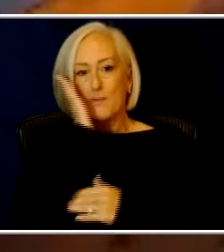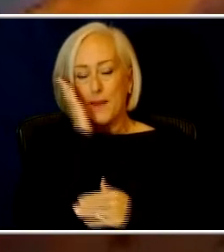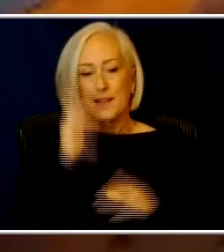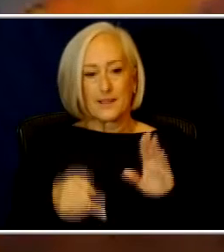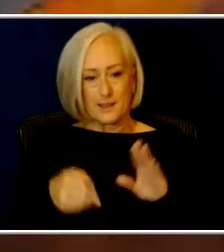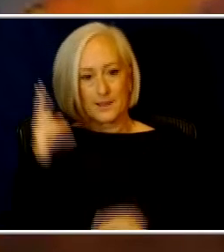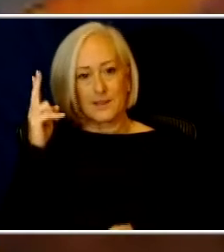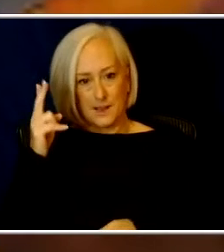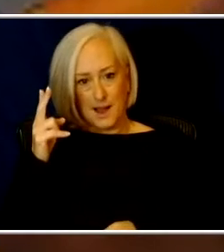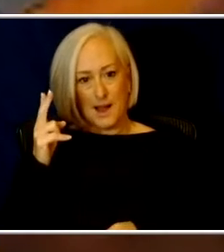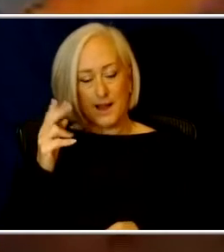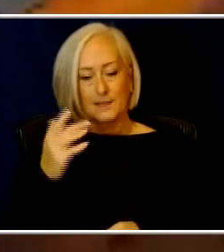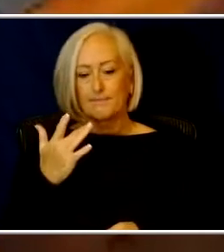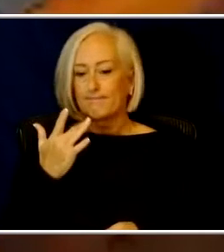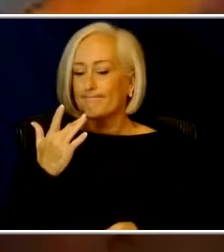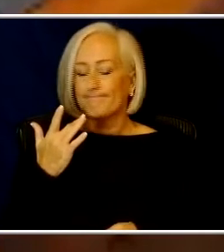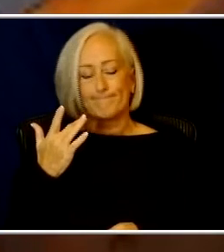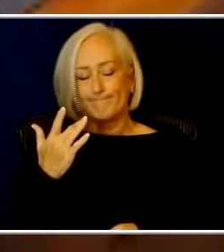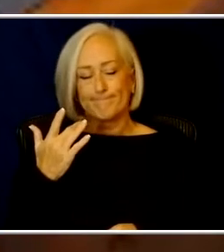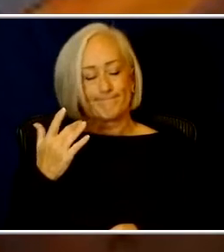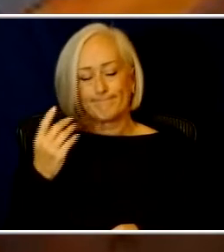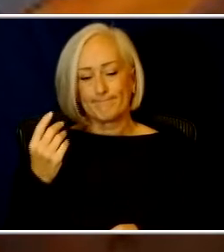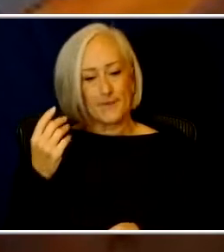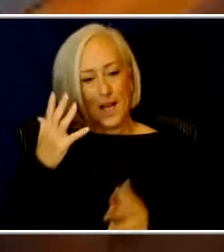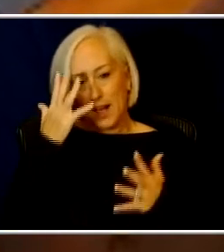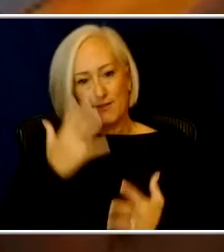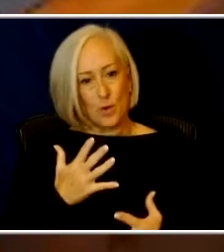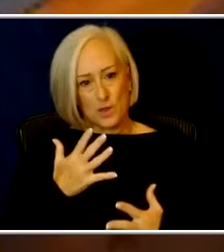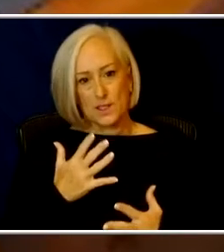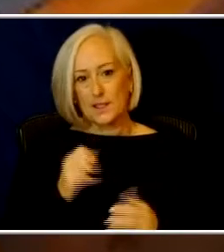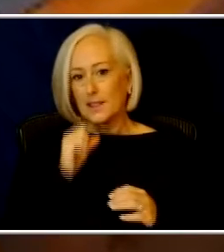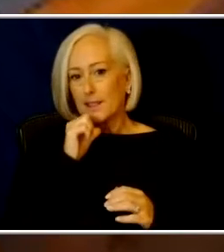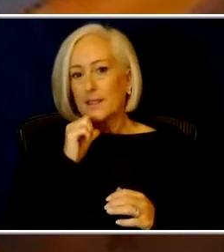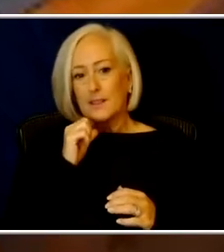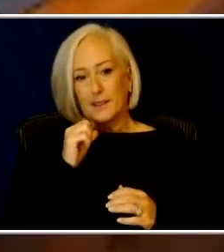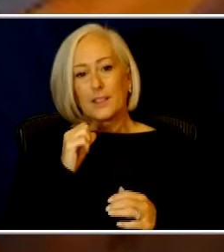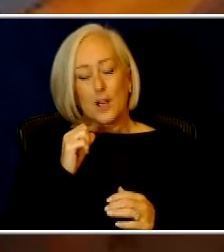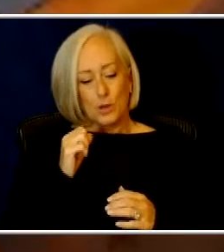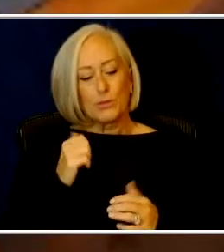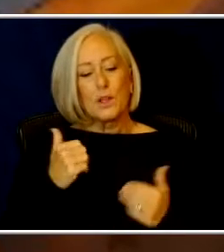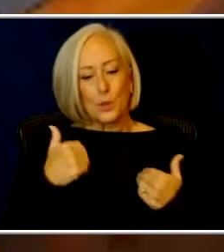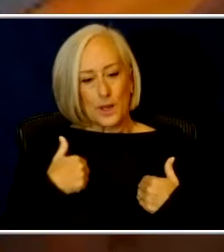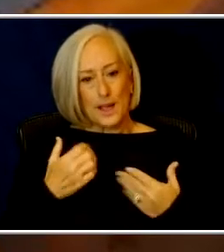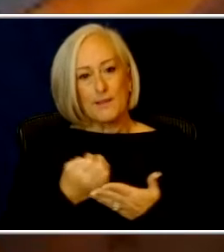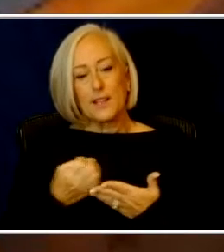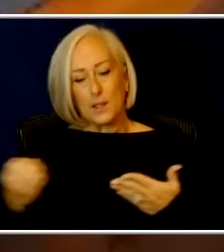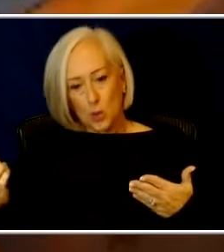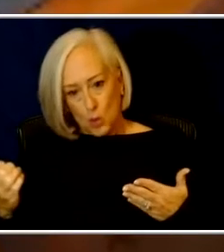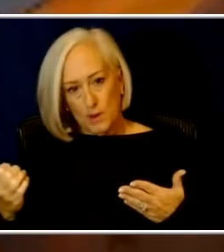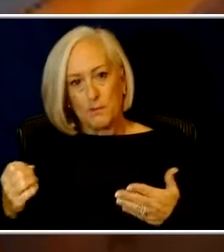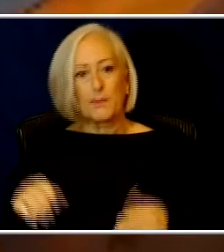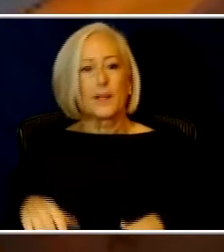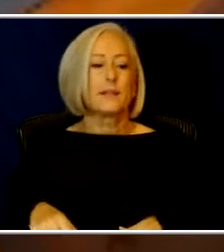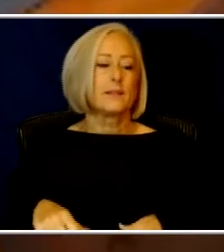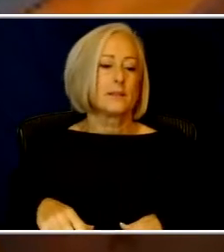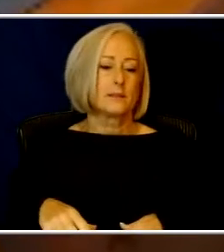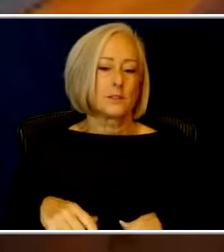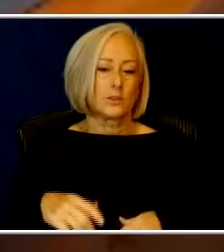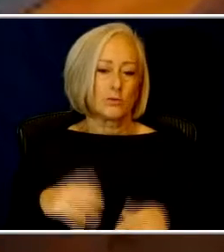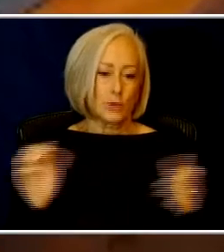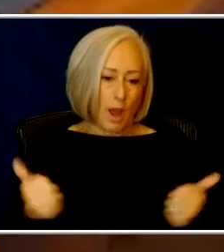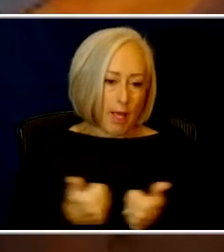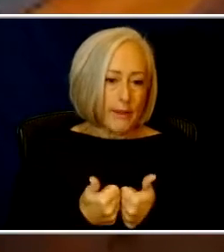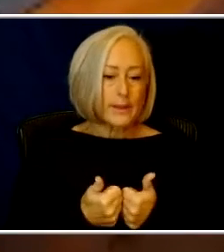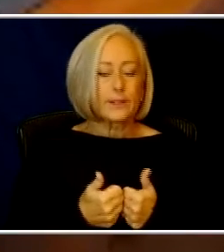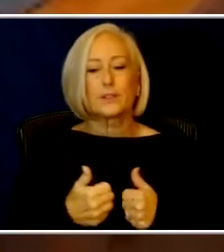we're not having any equipment or therapy challenges. And like the others, we're certainly busy giving the bivalent COVID vaccines and also the